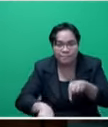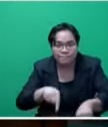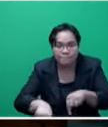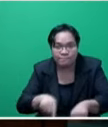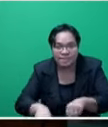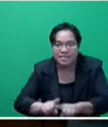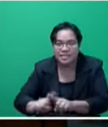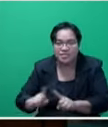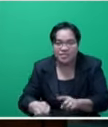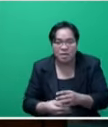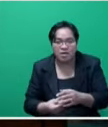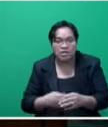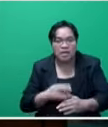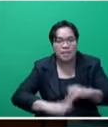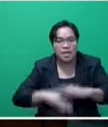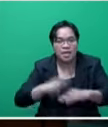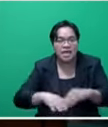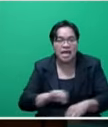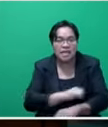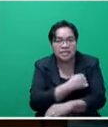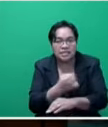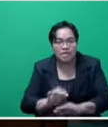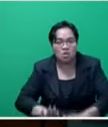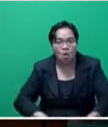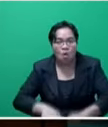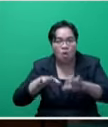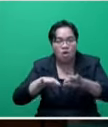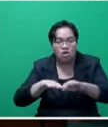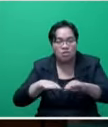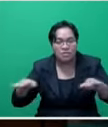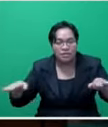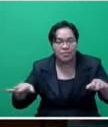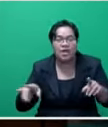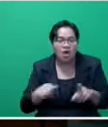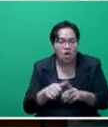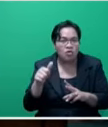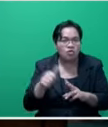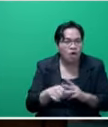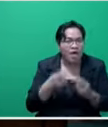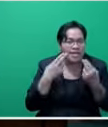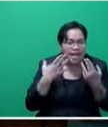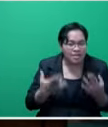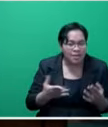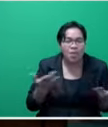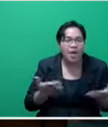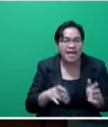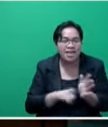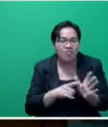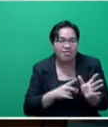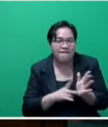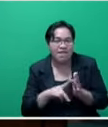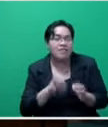and construction of seawalls. These include projects such as nature-based eco-seawall in Raviravi